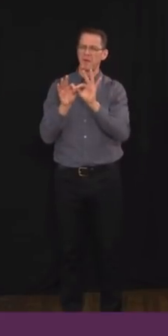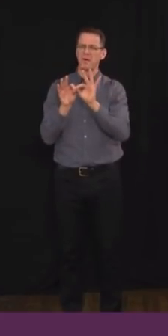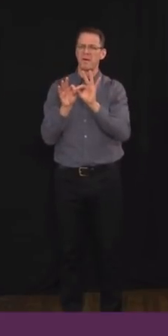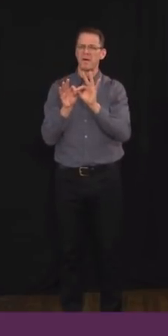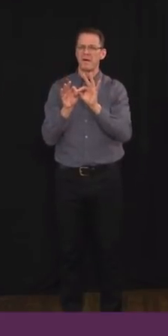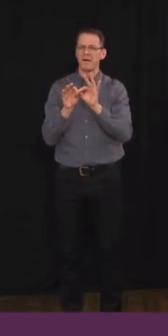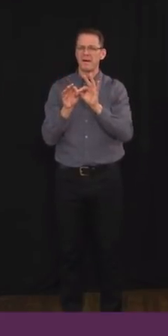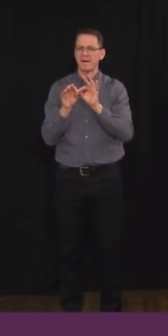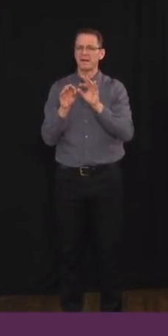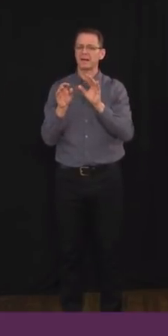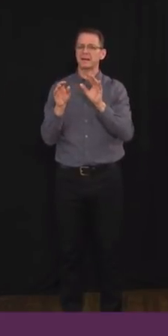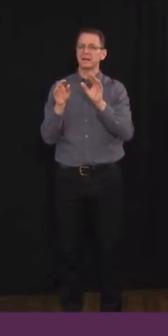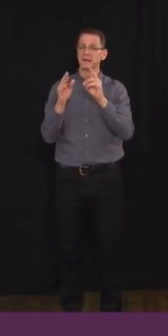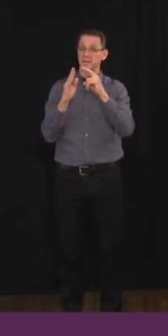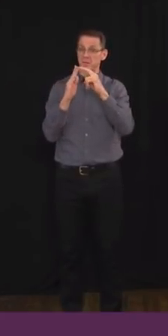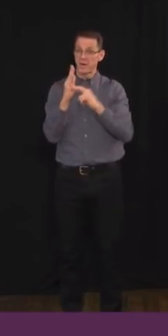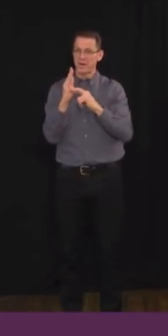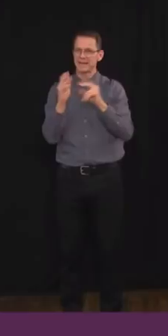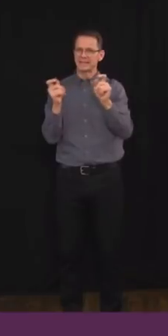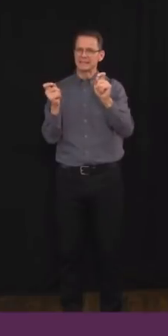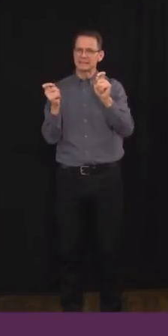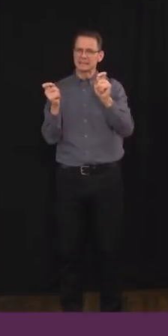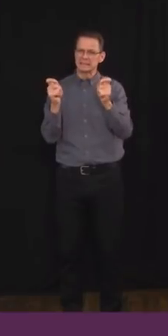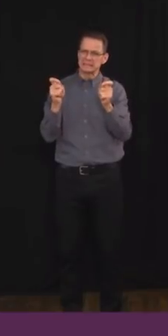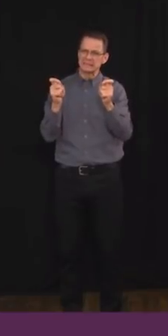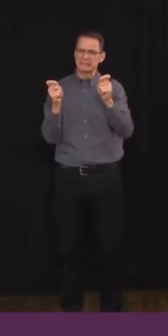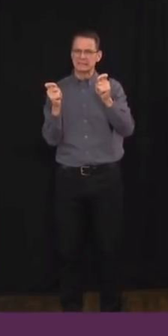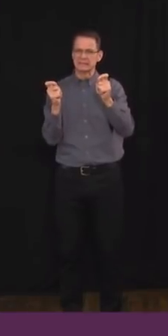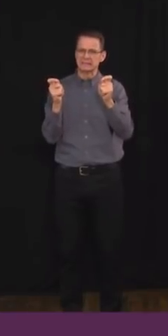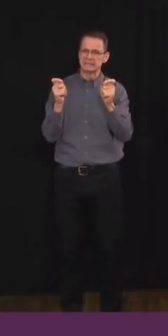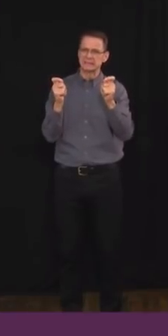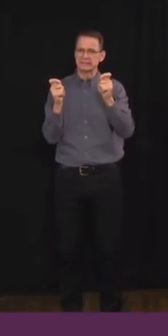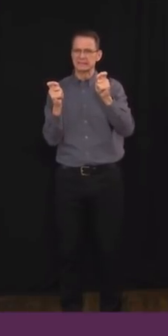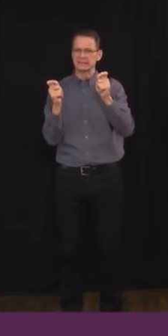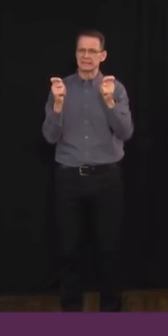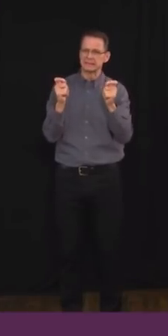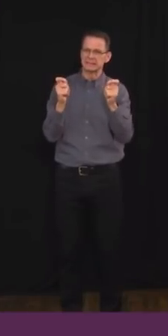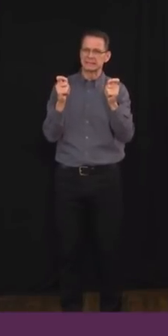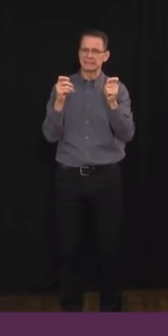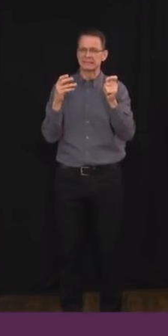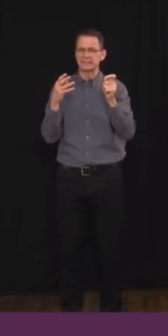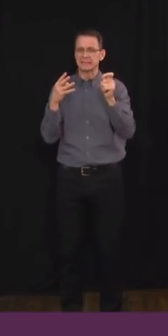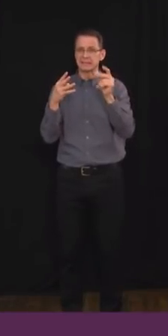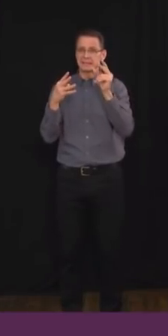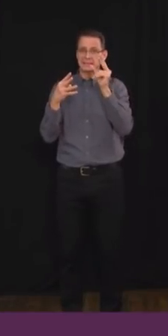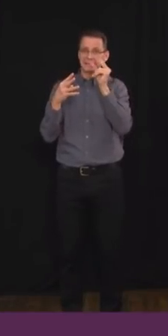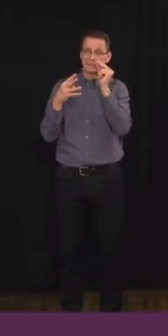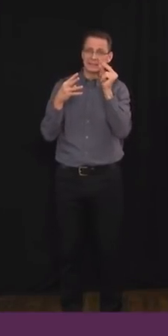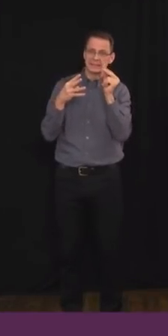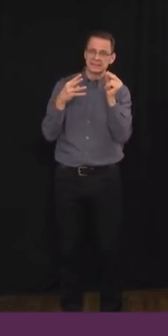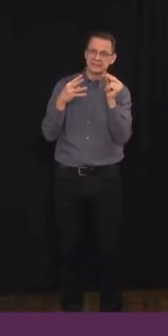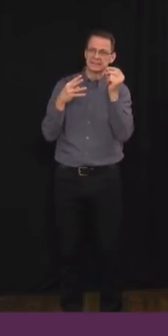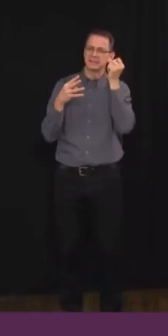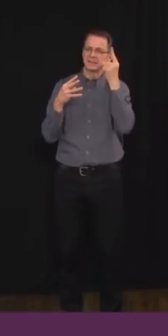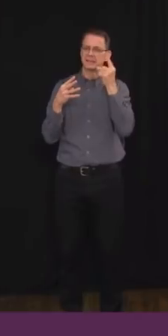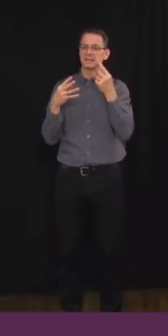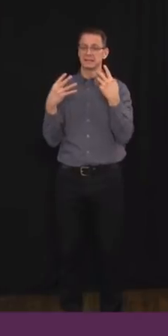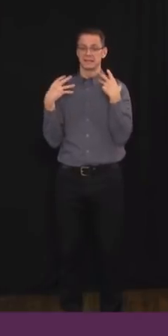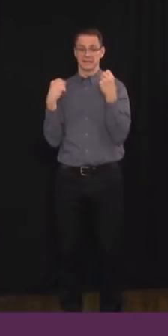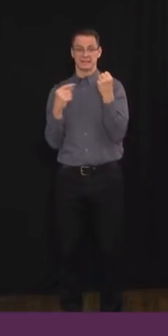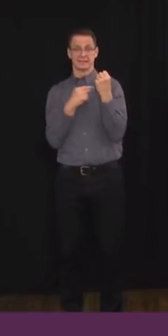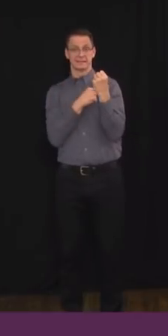step. Some degree of restrictions will still apply to all activities within each step. As of today,